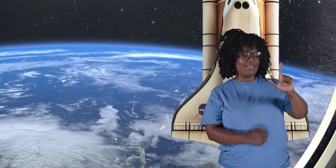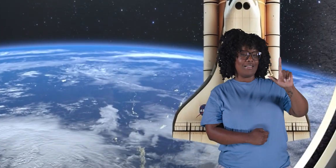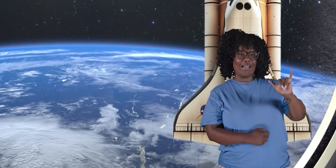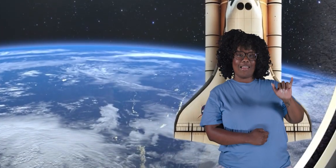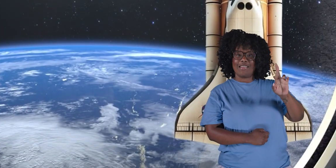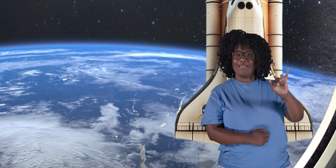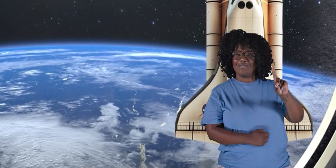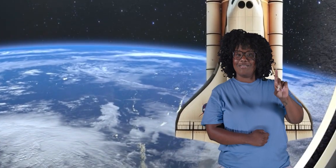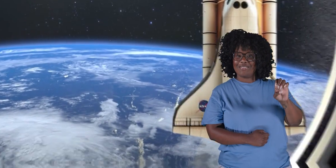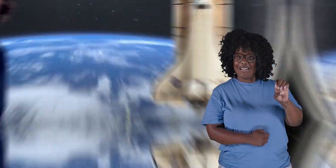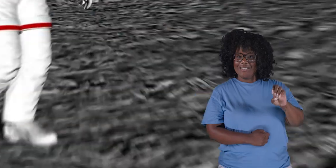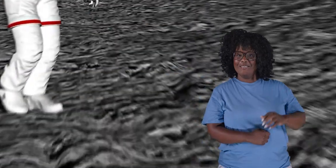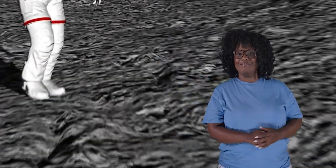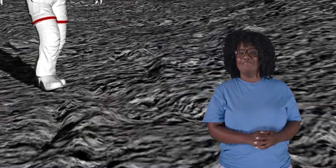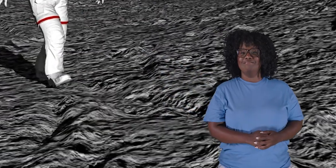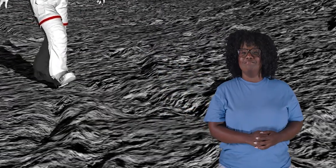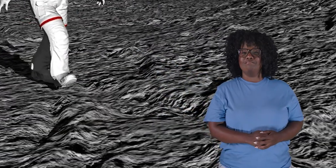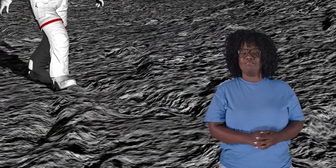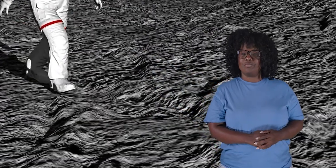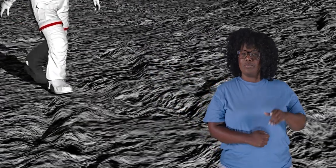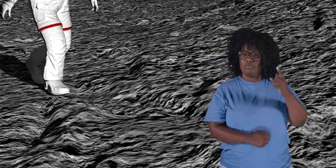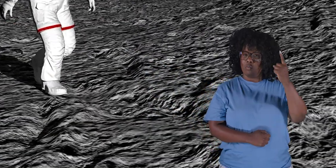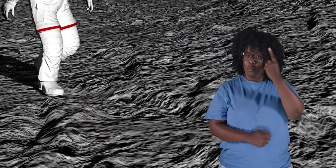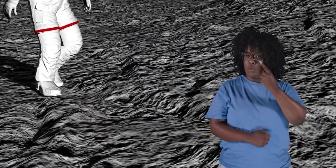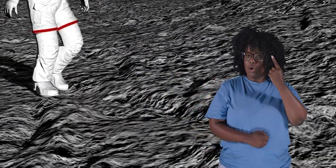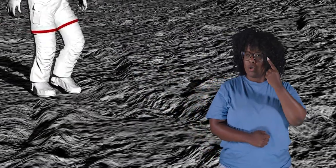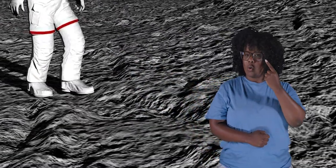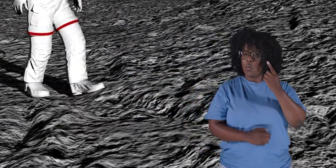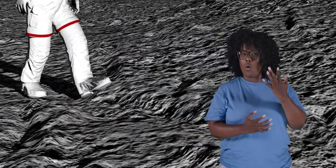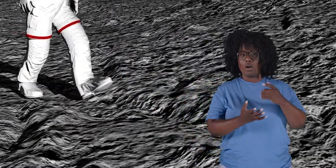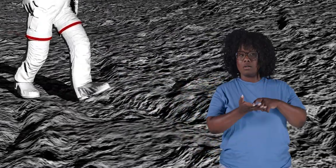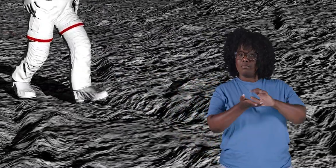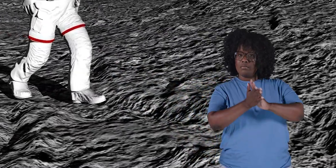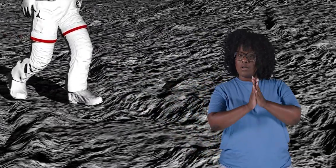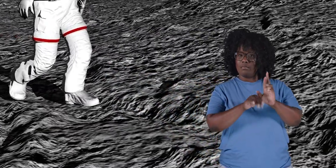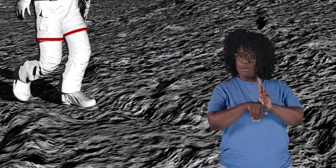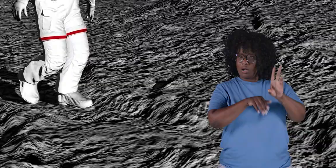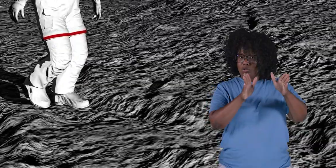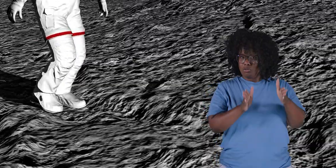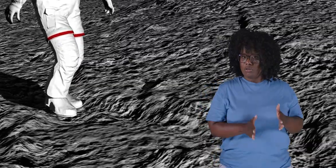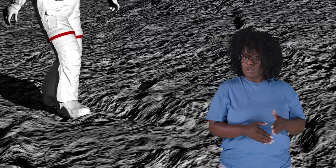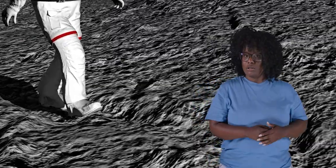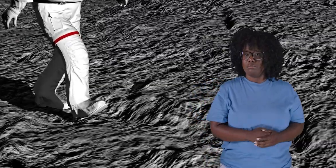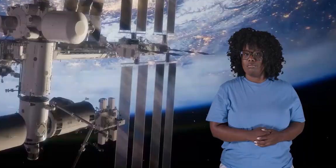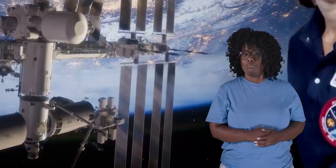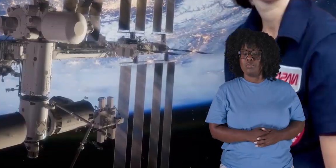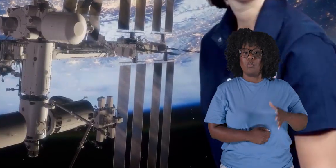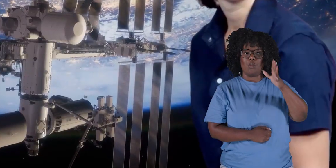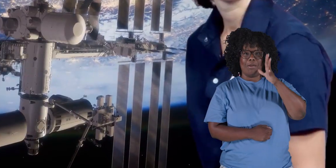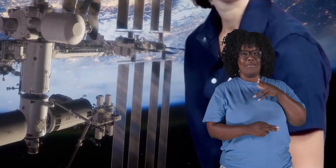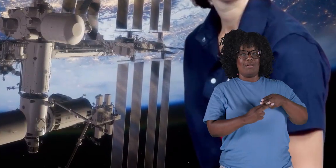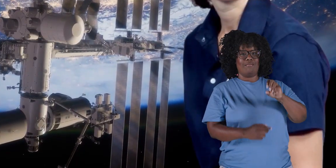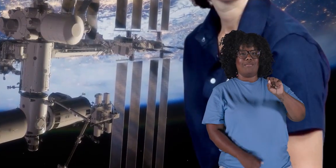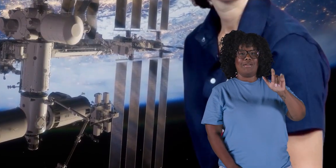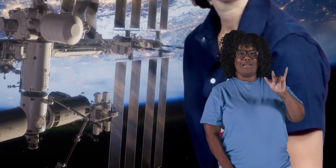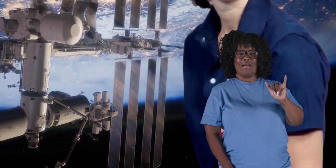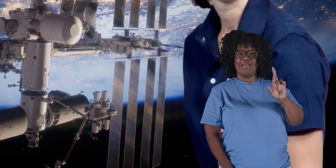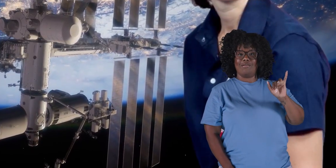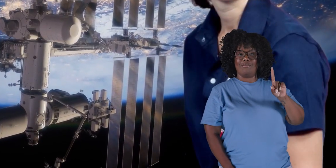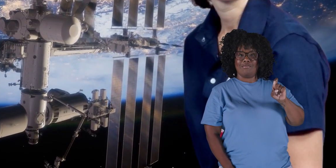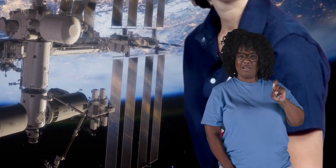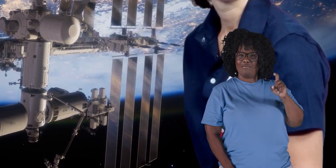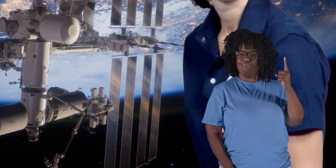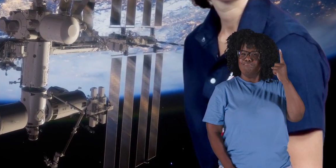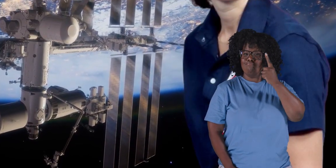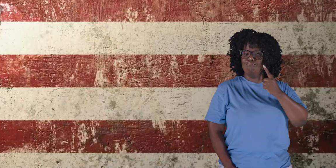Sally Ride. Have you ever wondered what it would be like to be an astronaut? A woman named Sally Ride